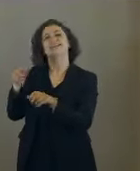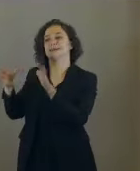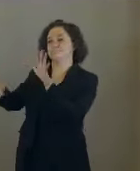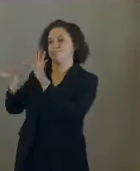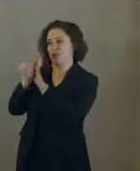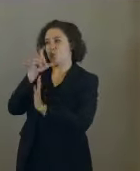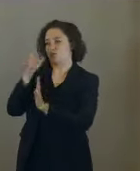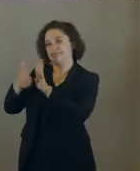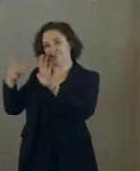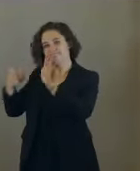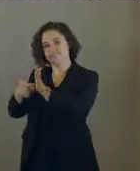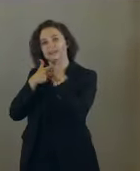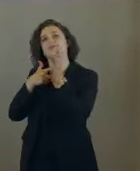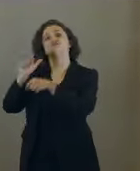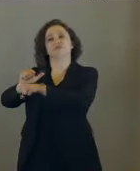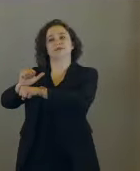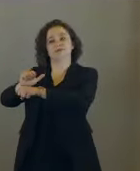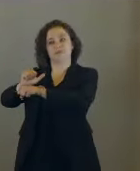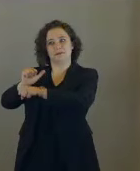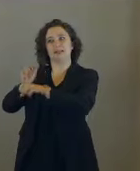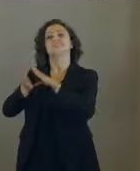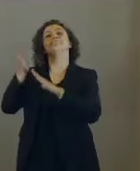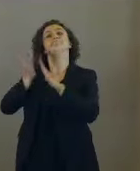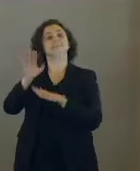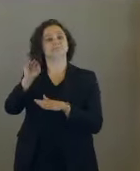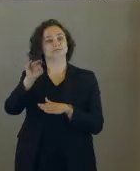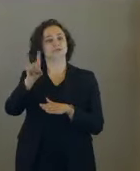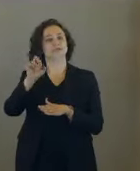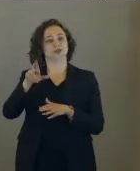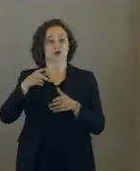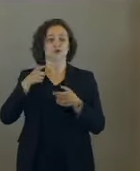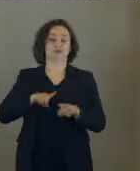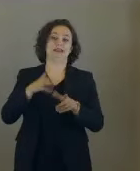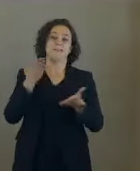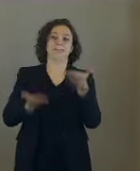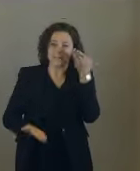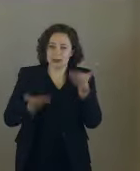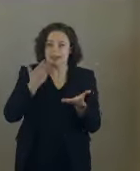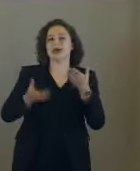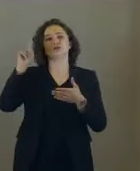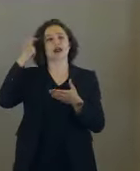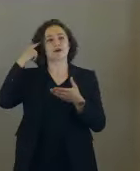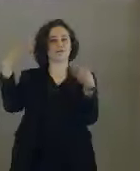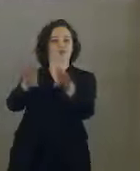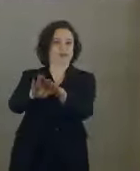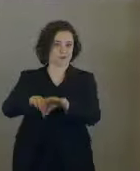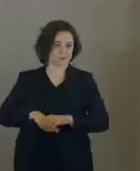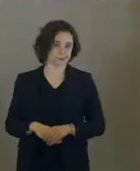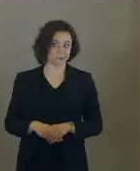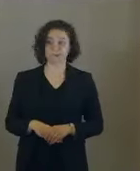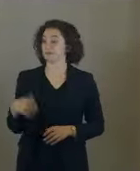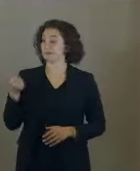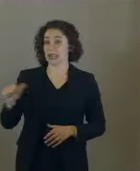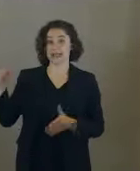becomes necessary to keep the department operating during a potential shutdown. Is there any further discussion on that?